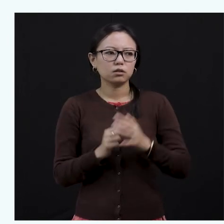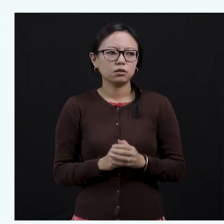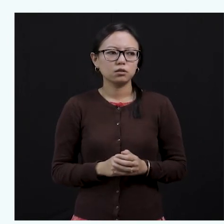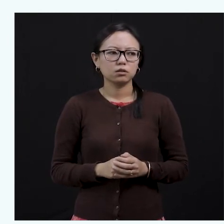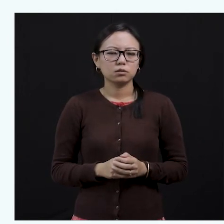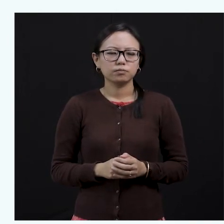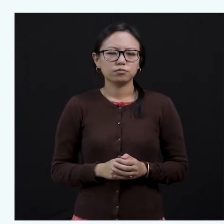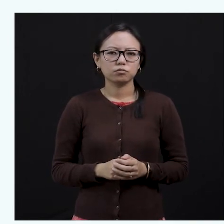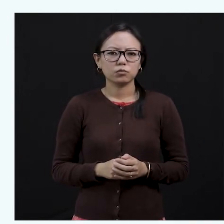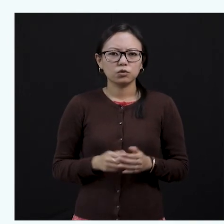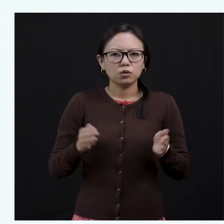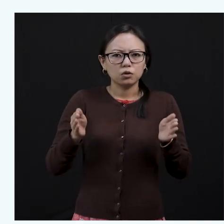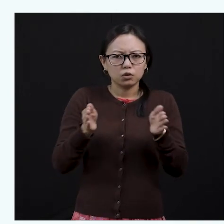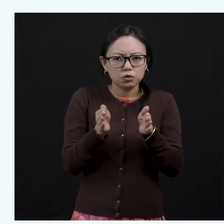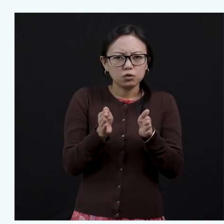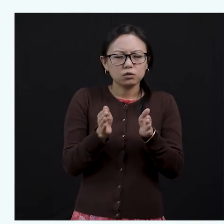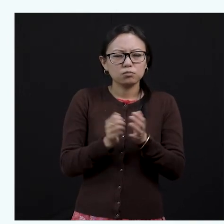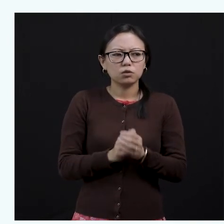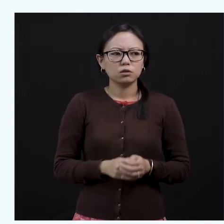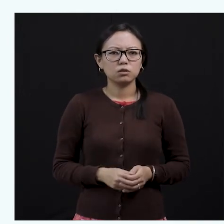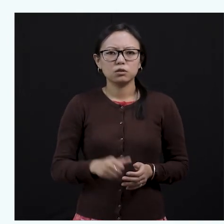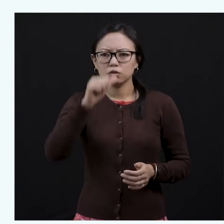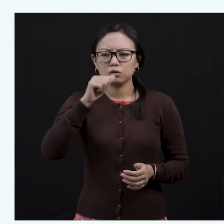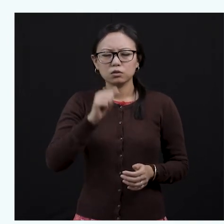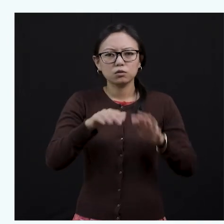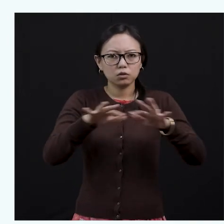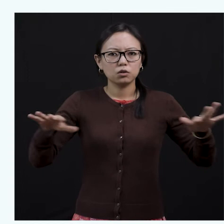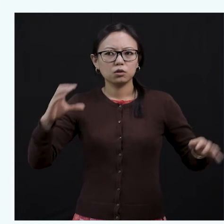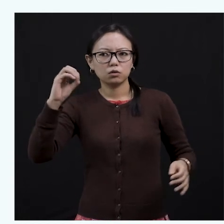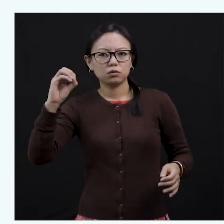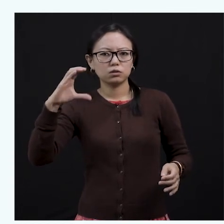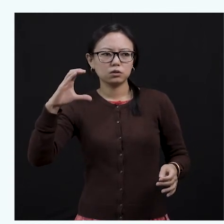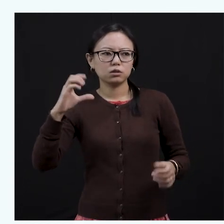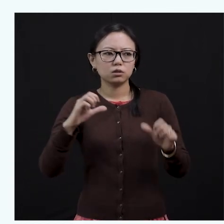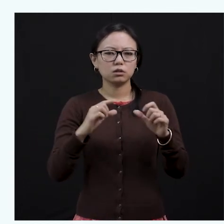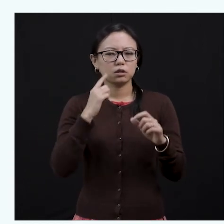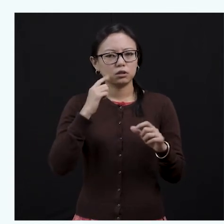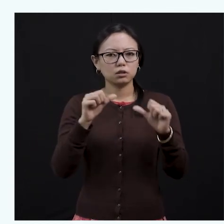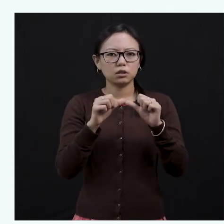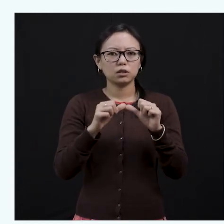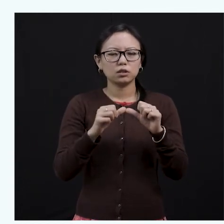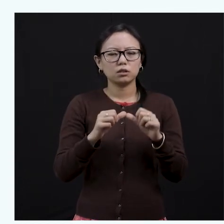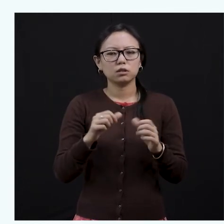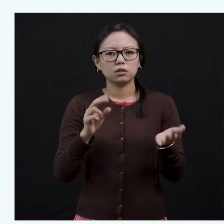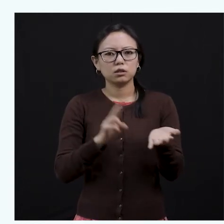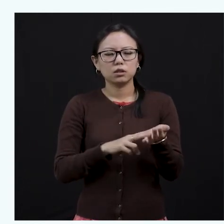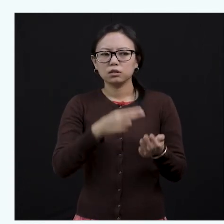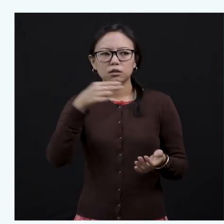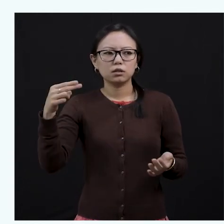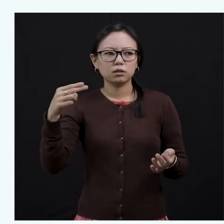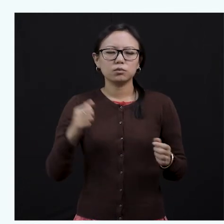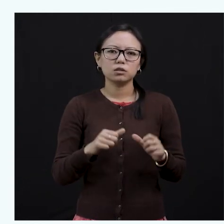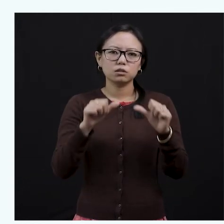the Arctic Ocean, which I will explain to you in the second part of the lesson. Number 3, to complete